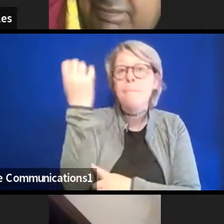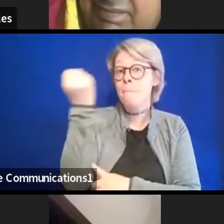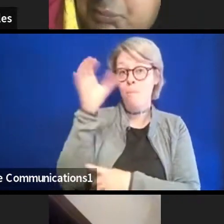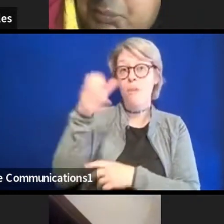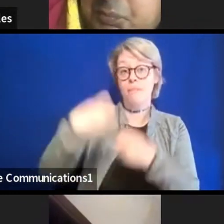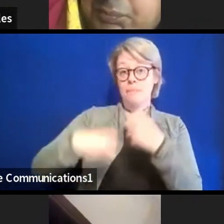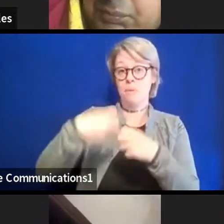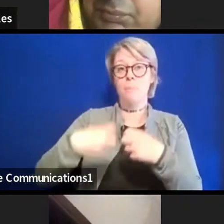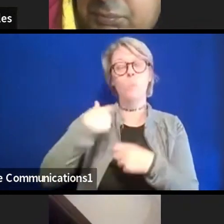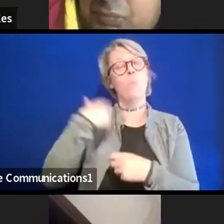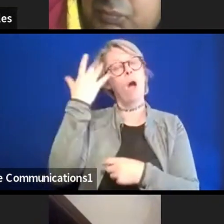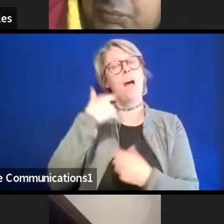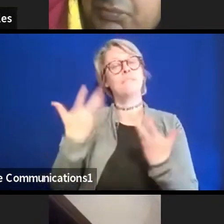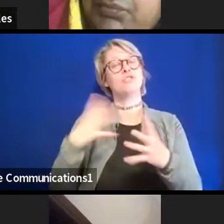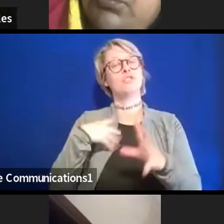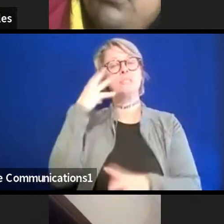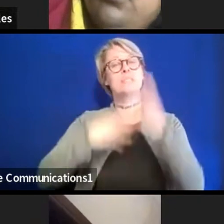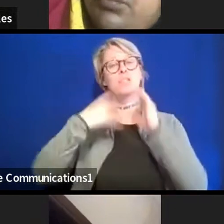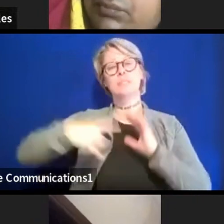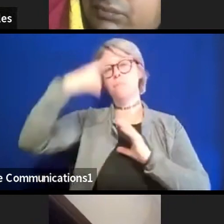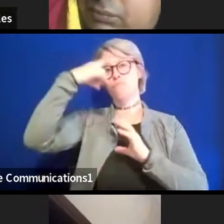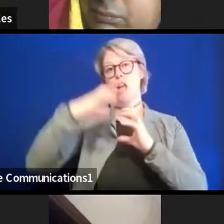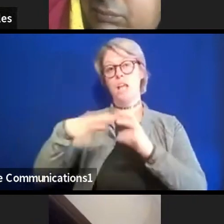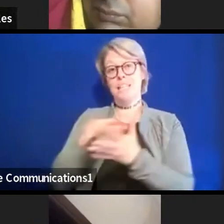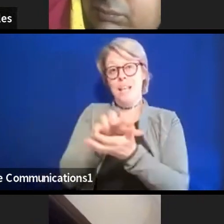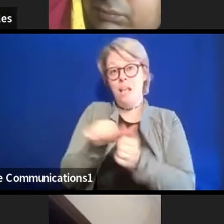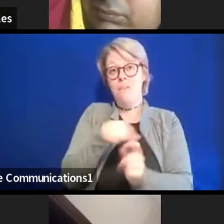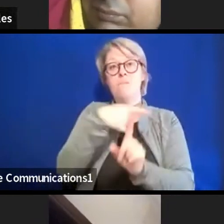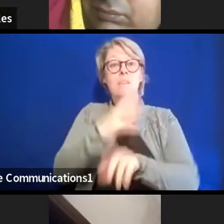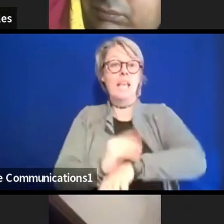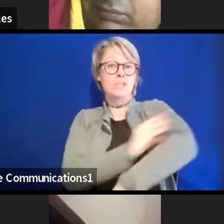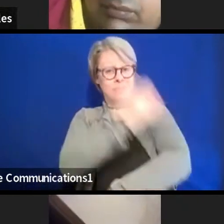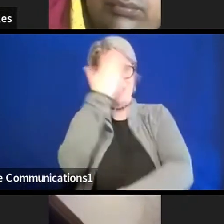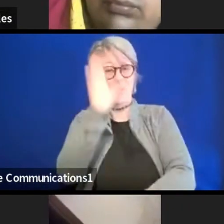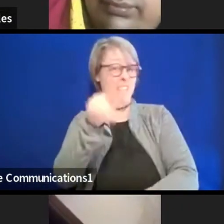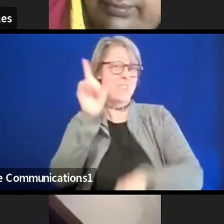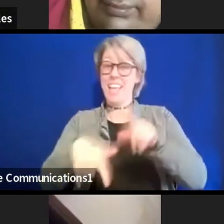brain cancer, and unfortunately you can't get brain transplants.